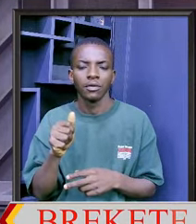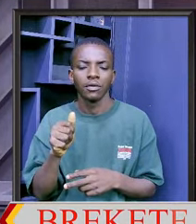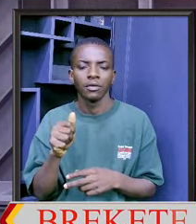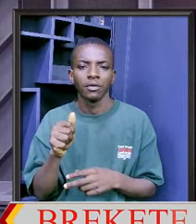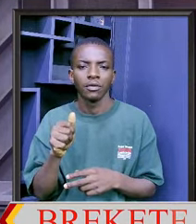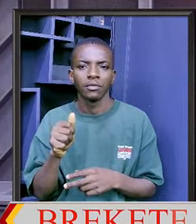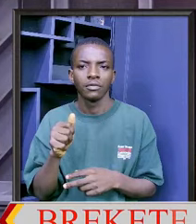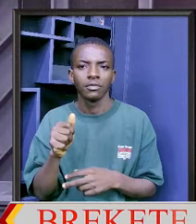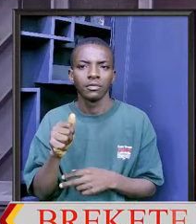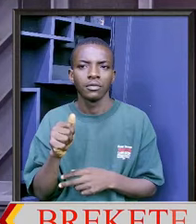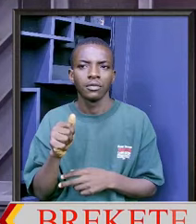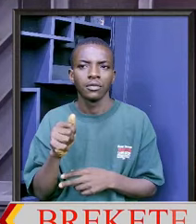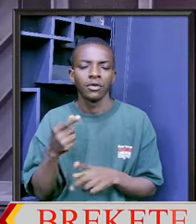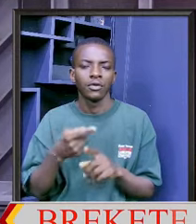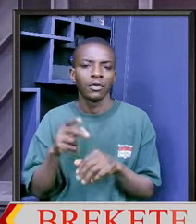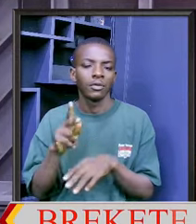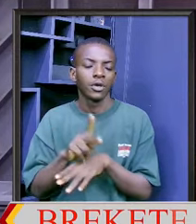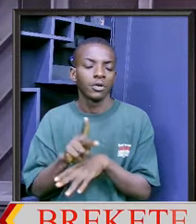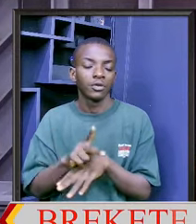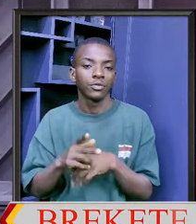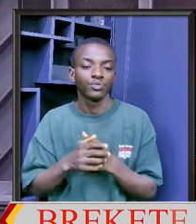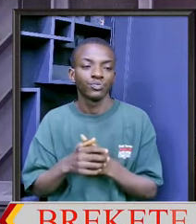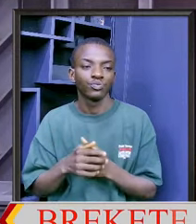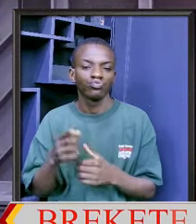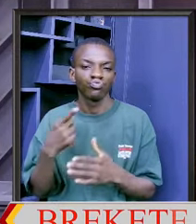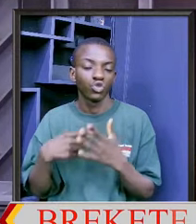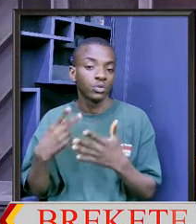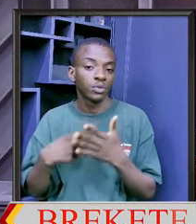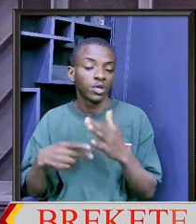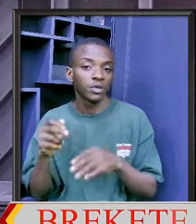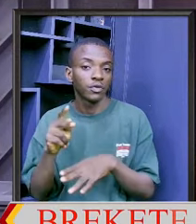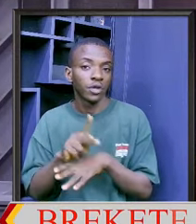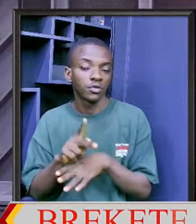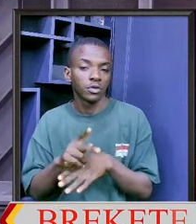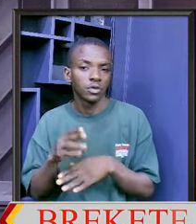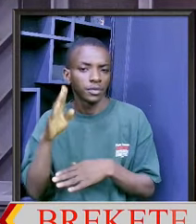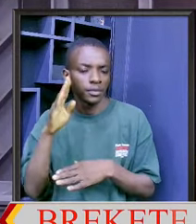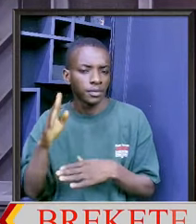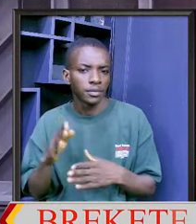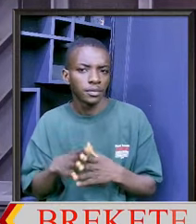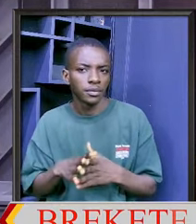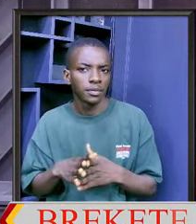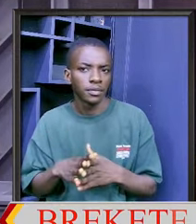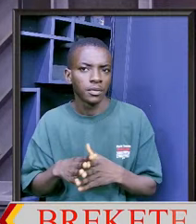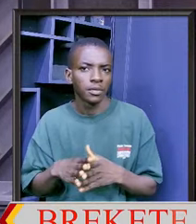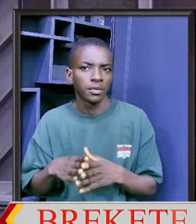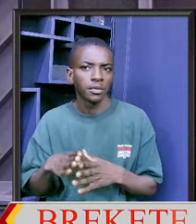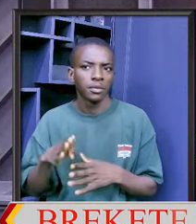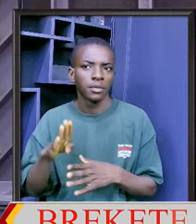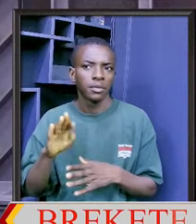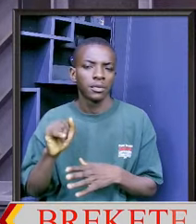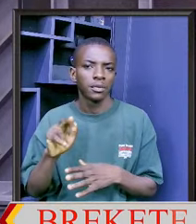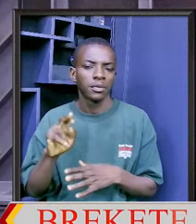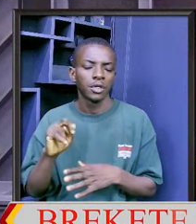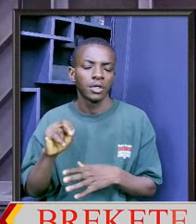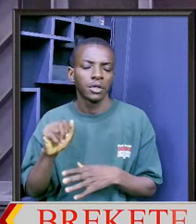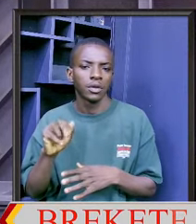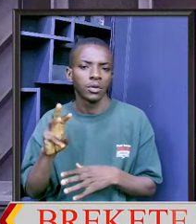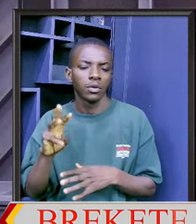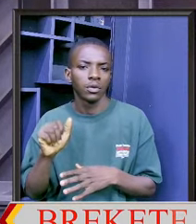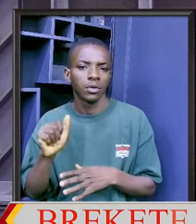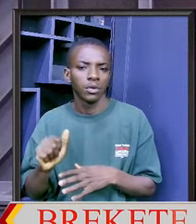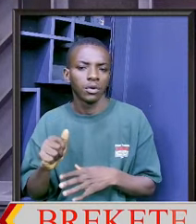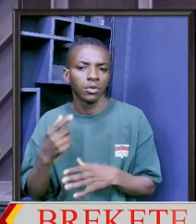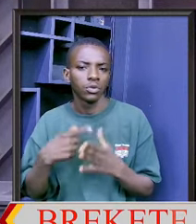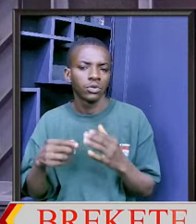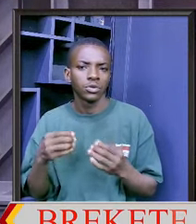Yeah. Hmm? From Kaduna. Okay, which part of Kaduna, ma? Burna. Okay, what is your